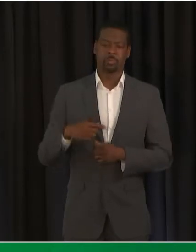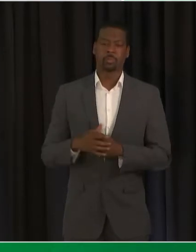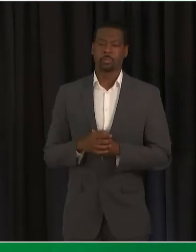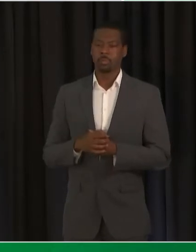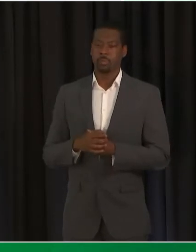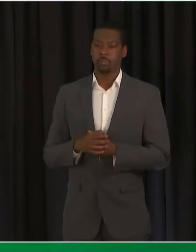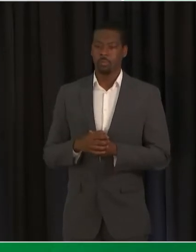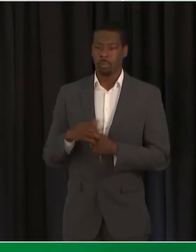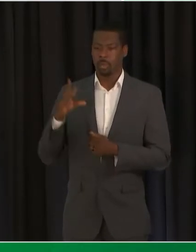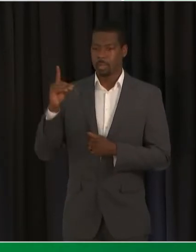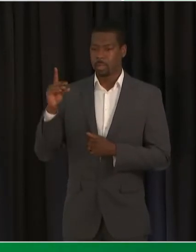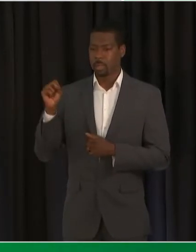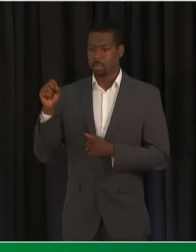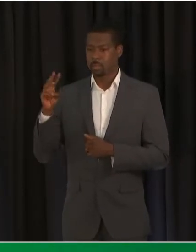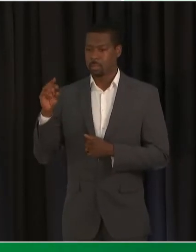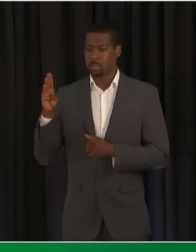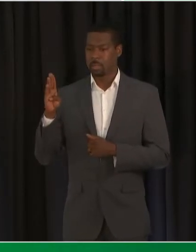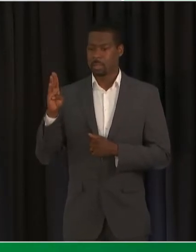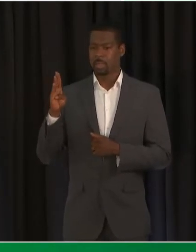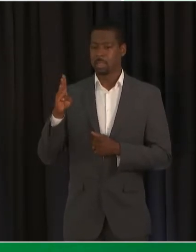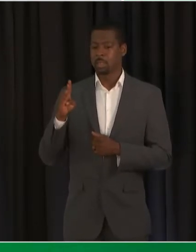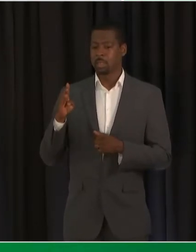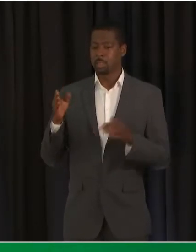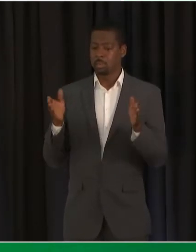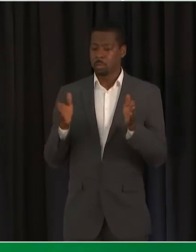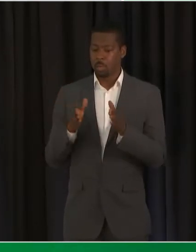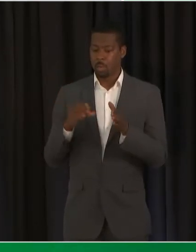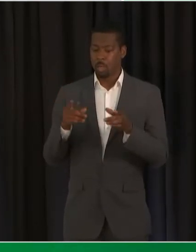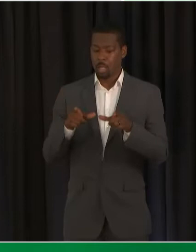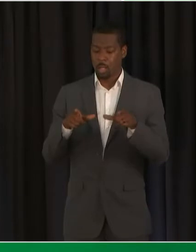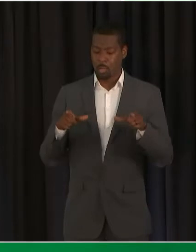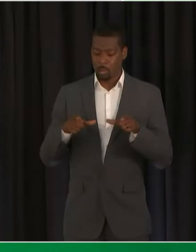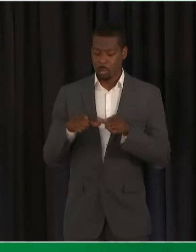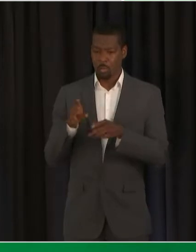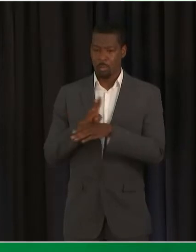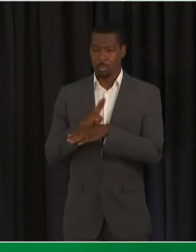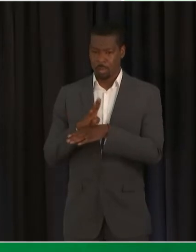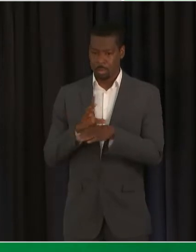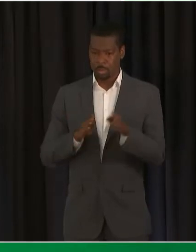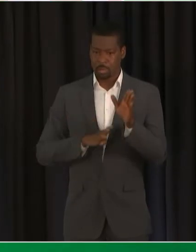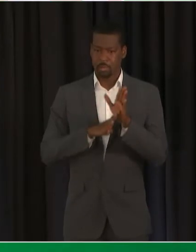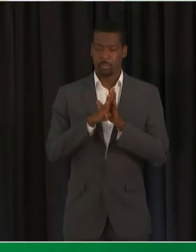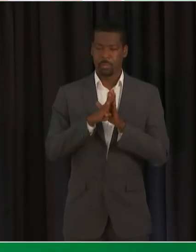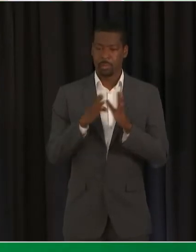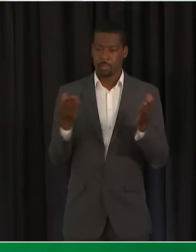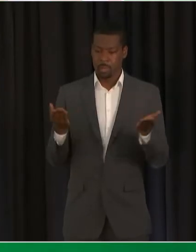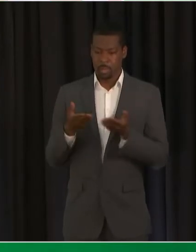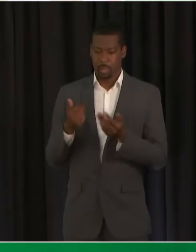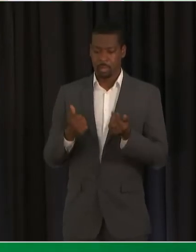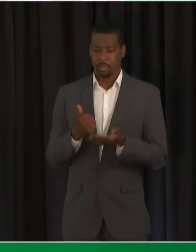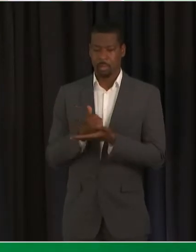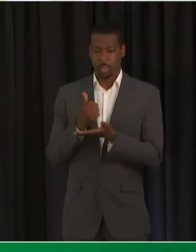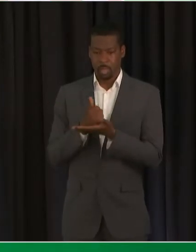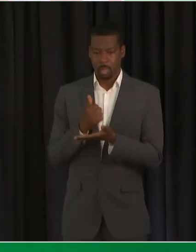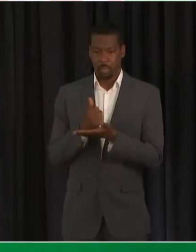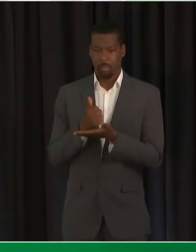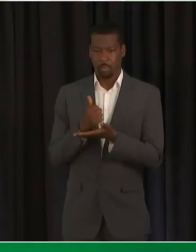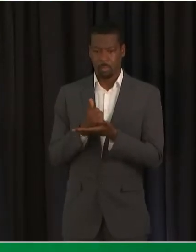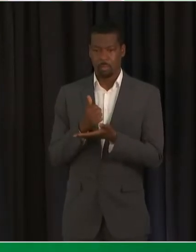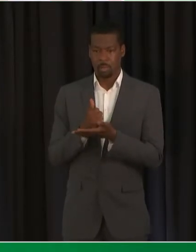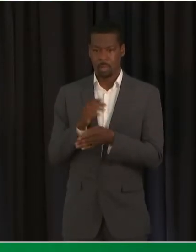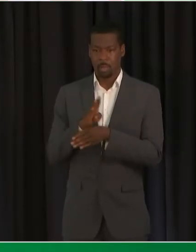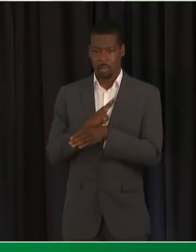today. DSLBD, the Department of Small and Local Business Development, is here to help our business